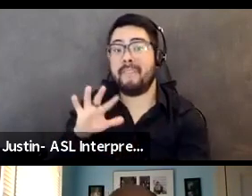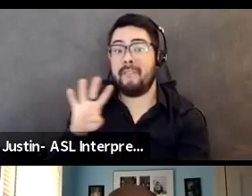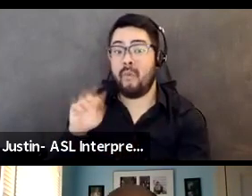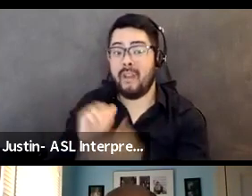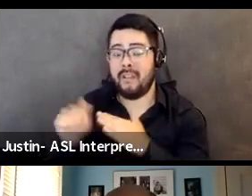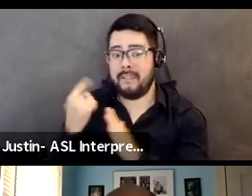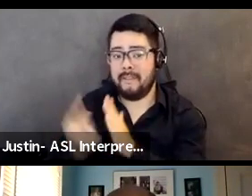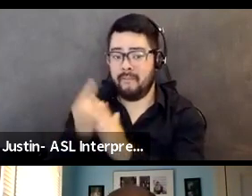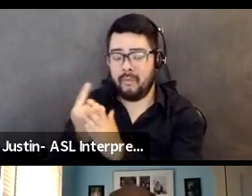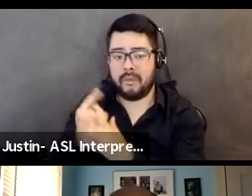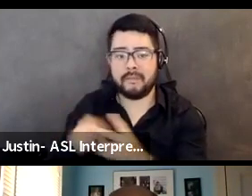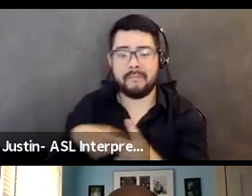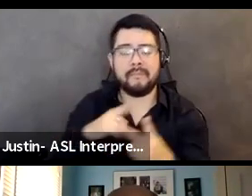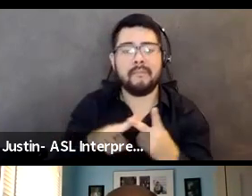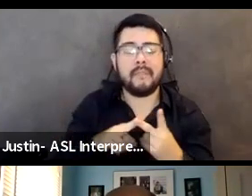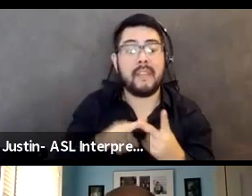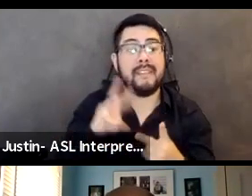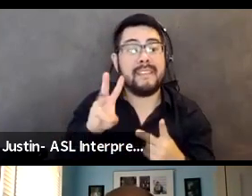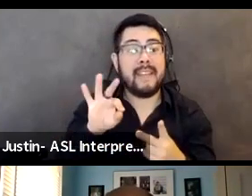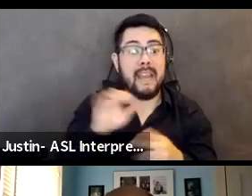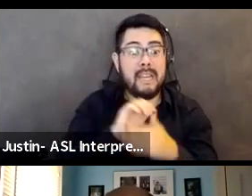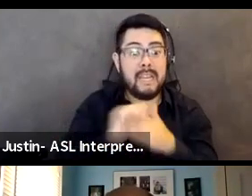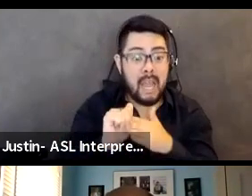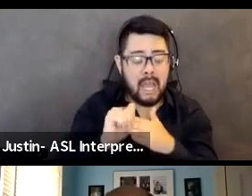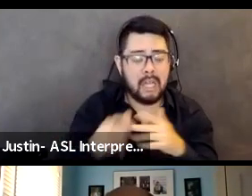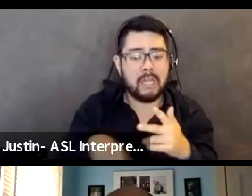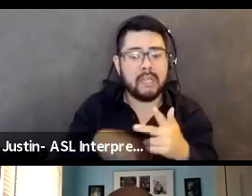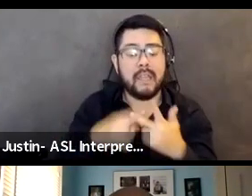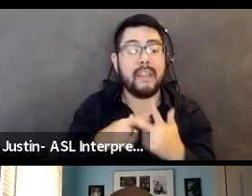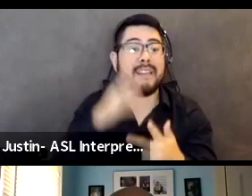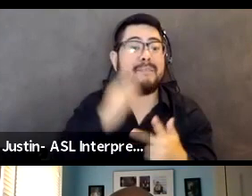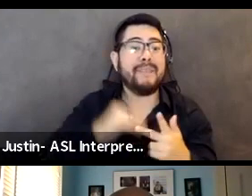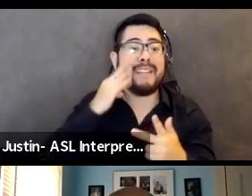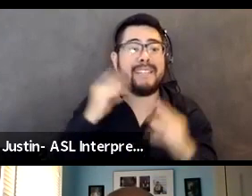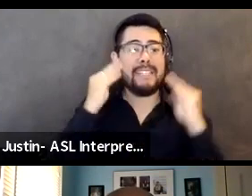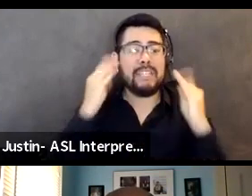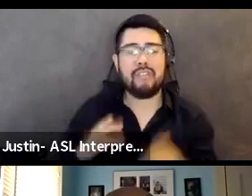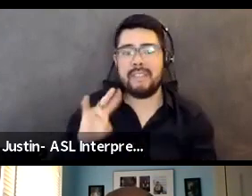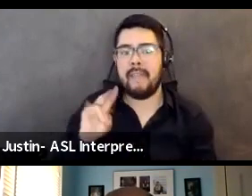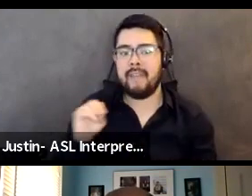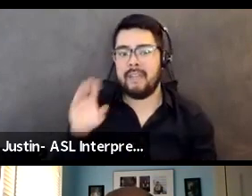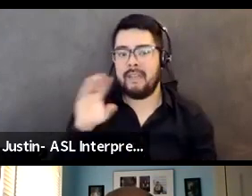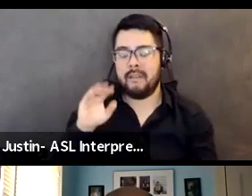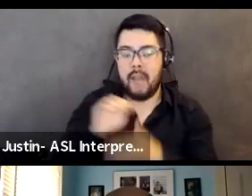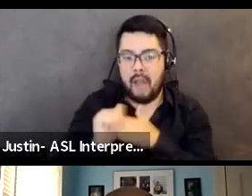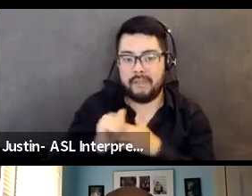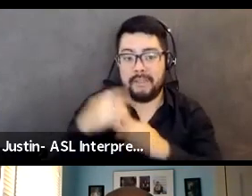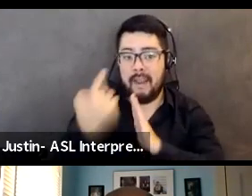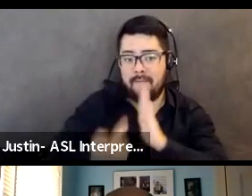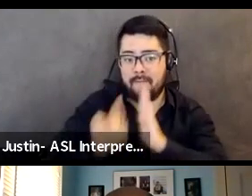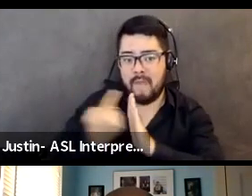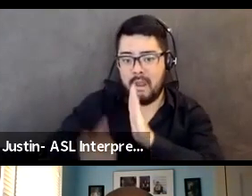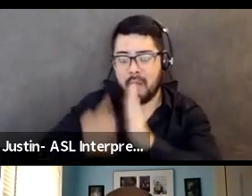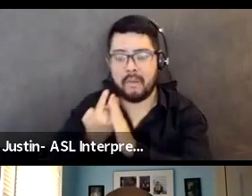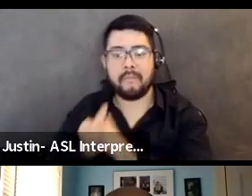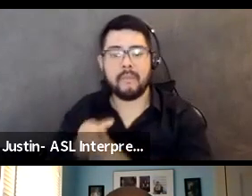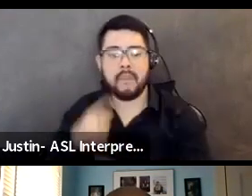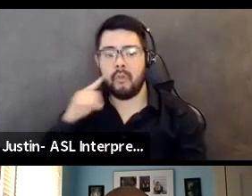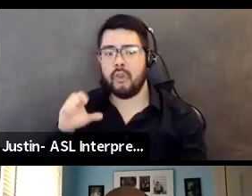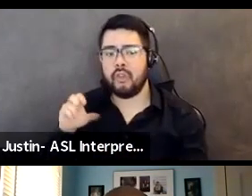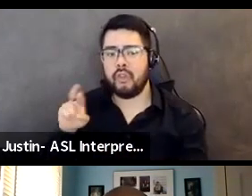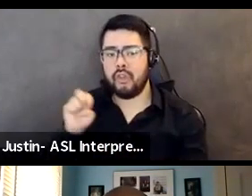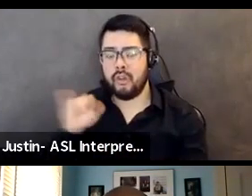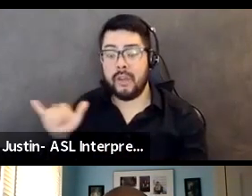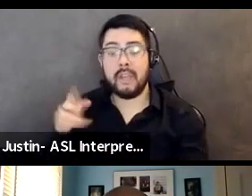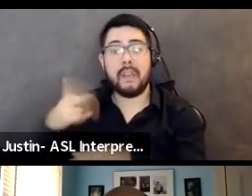principal makes sixty nine dollars an hour and the average experienced teacher makes seventy dollars per hour at curie their principal